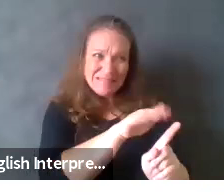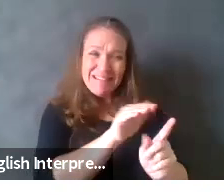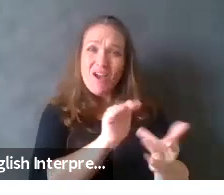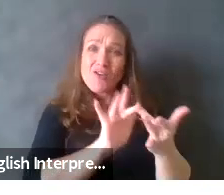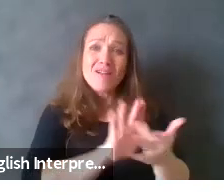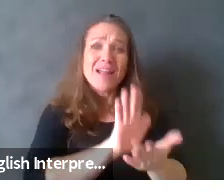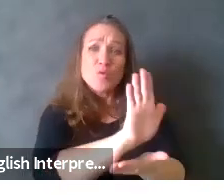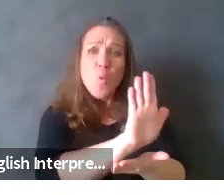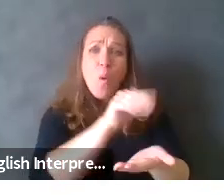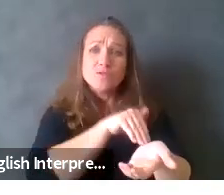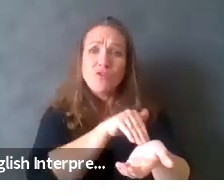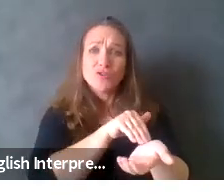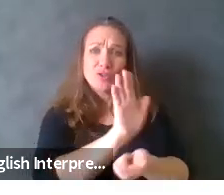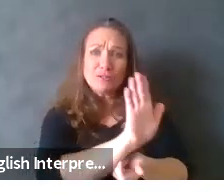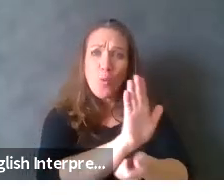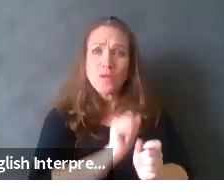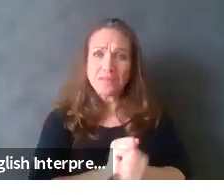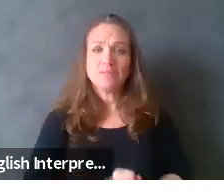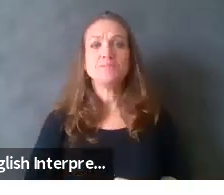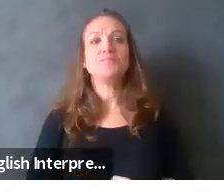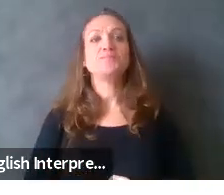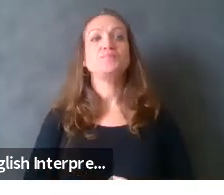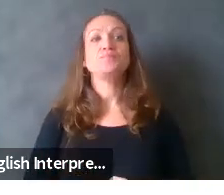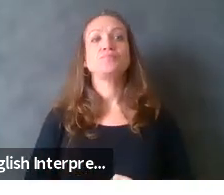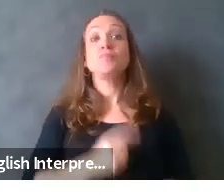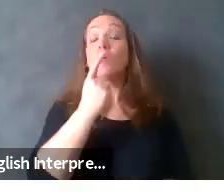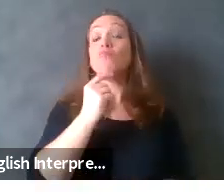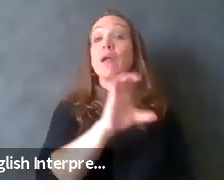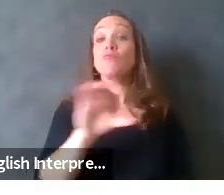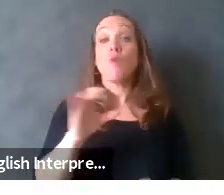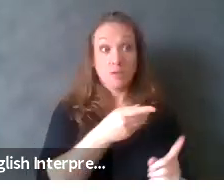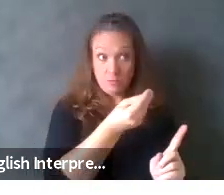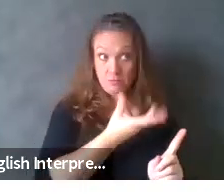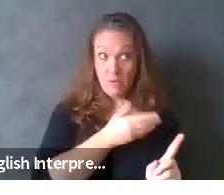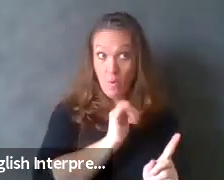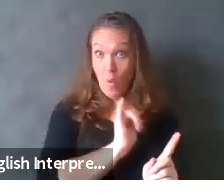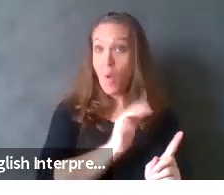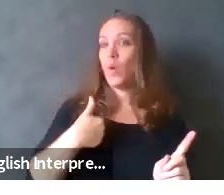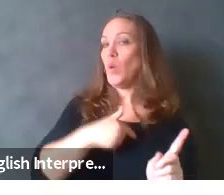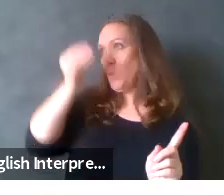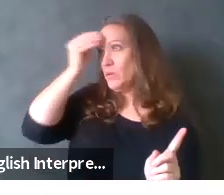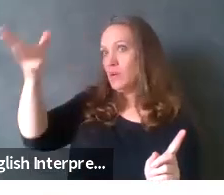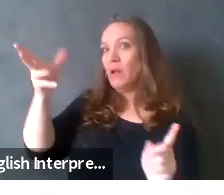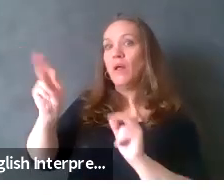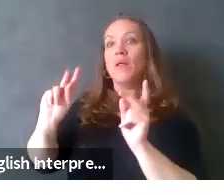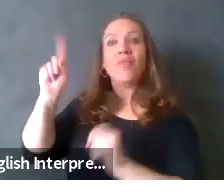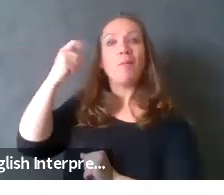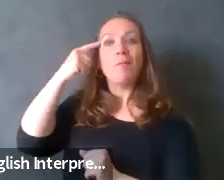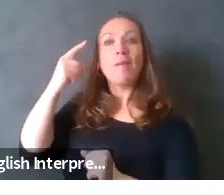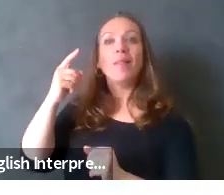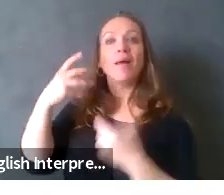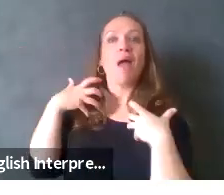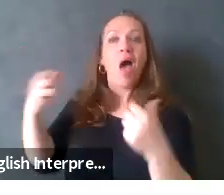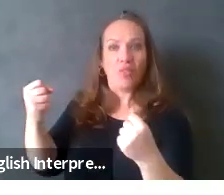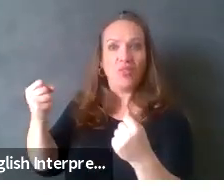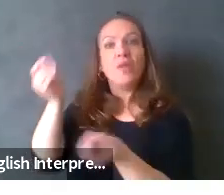provider. Red Cross will notify public health and ask for guidance. The shelter site